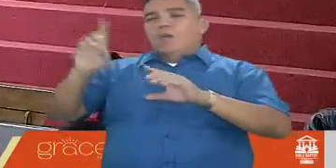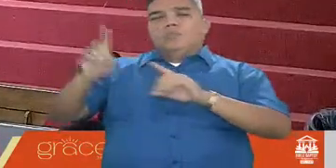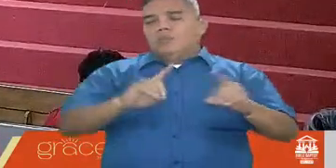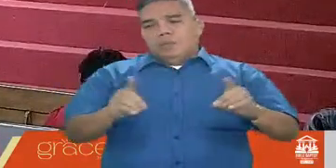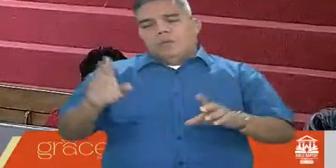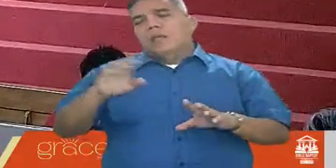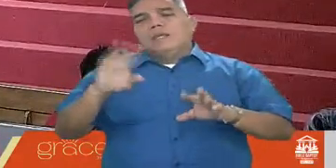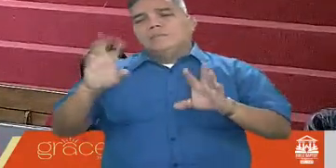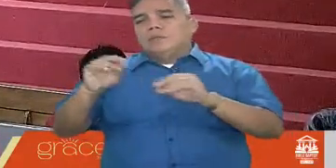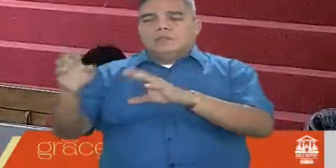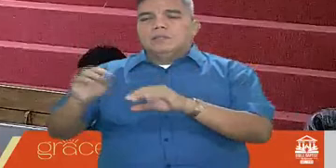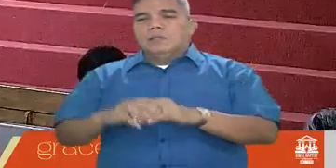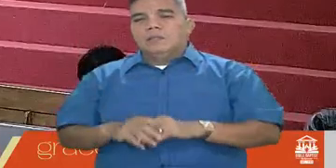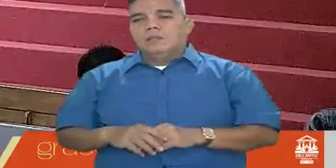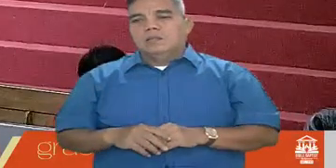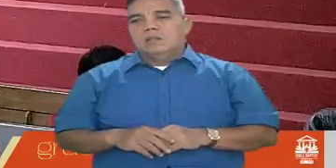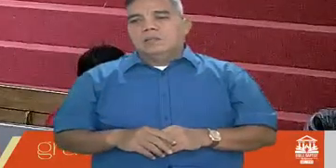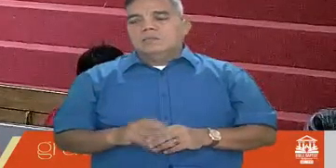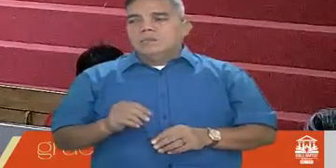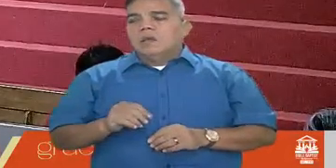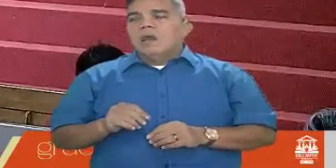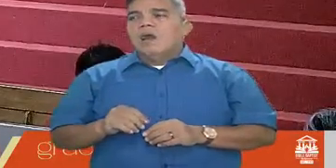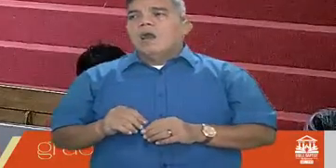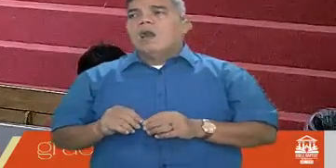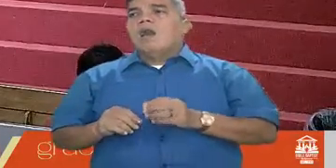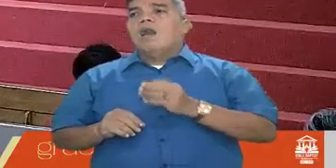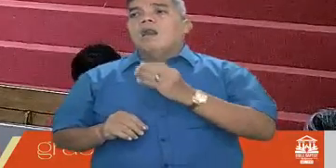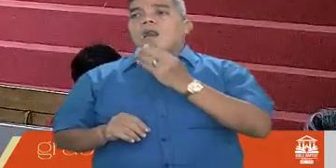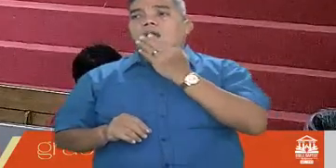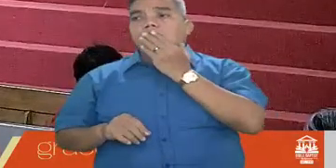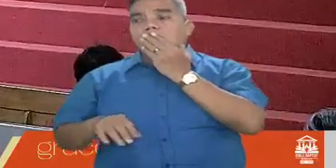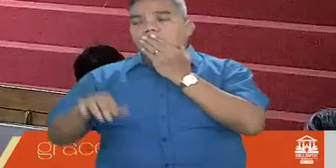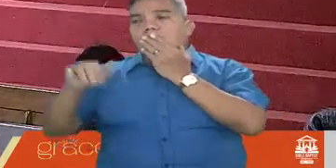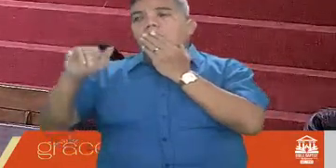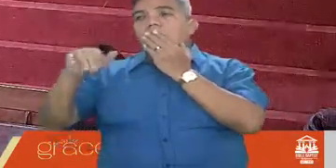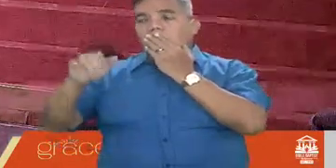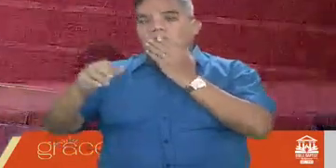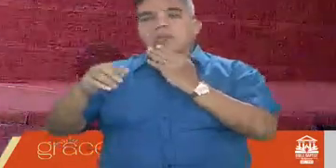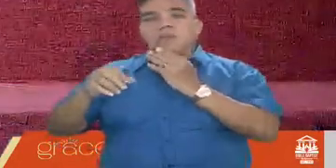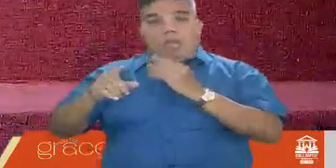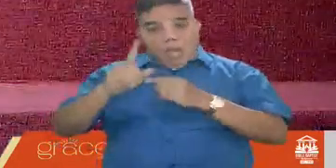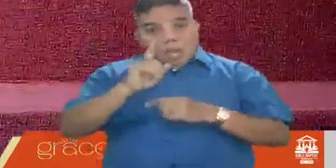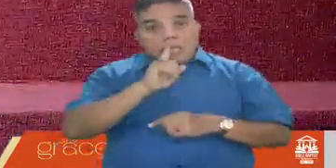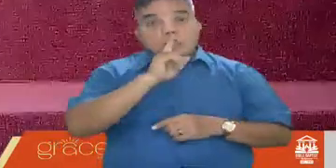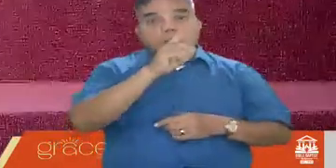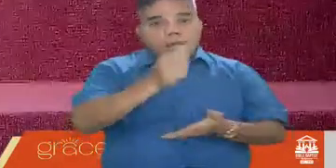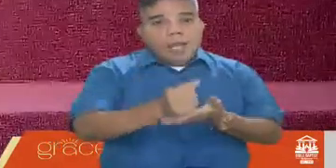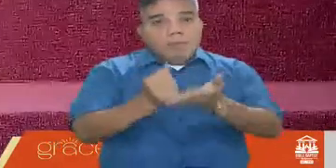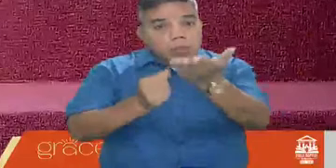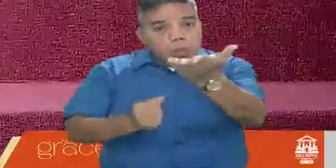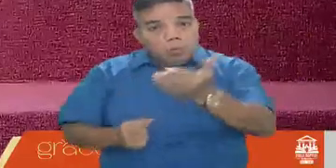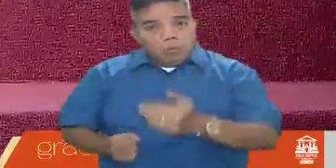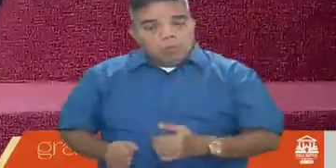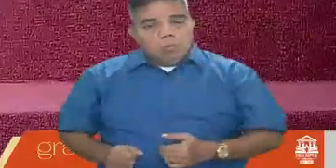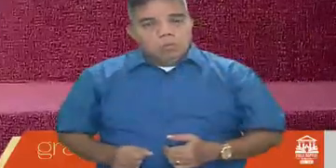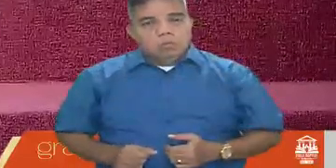nahimo, Brad, kay Moni, chak, and then ka, maoba. Yeah, and it will help